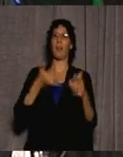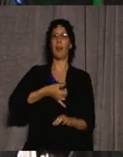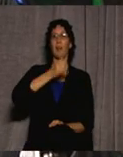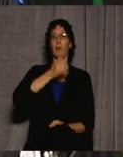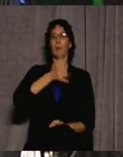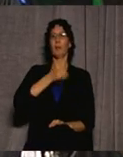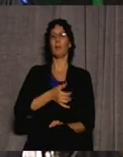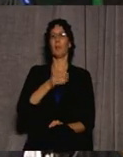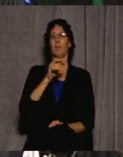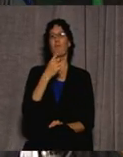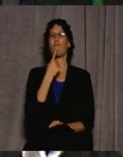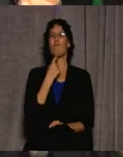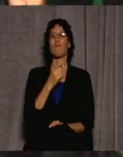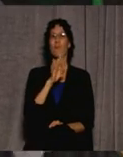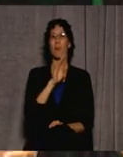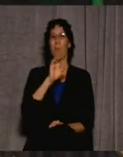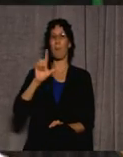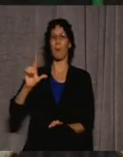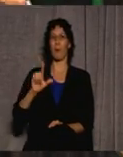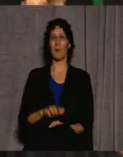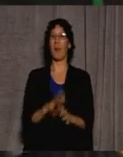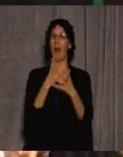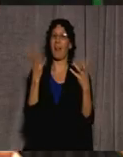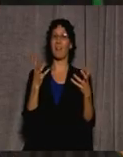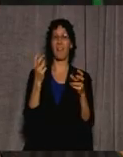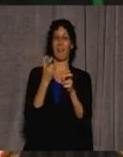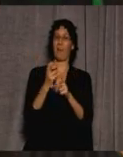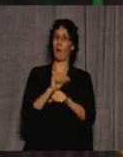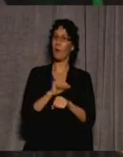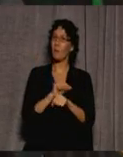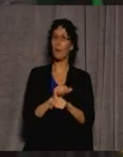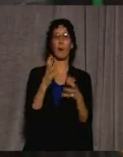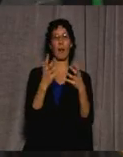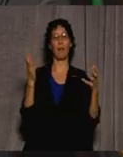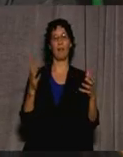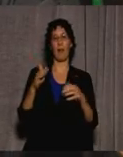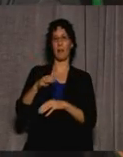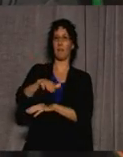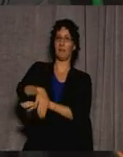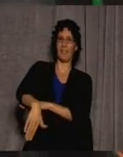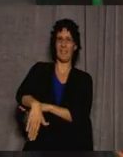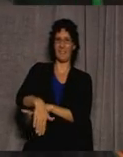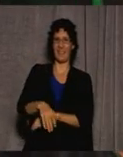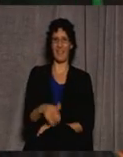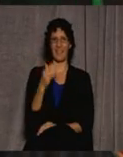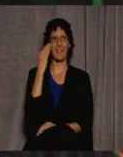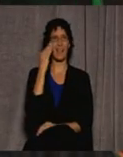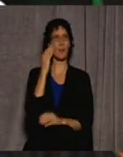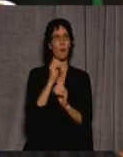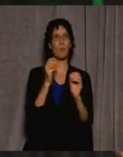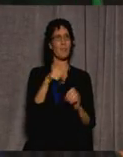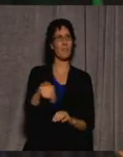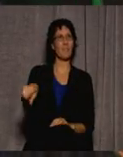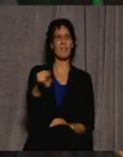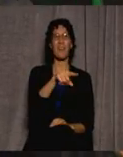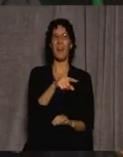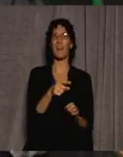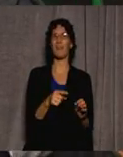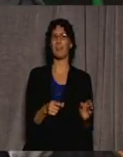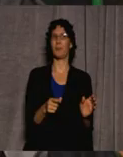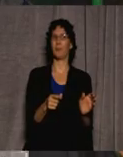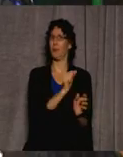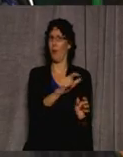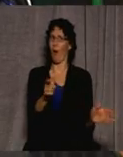said, a lot of hard work, a lot of late nights. I know none of you ever crammed. You wouldn't do that. I know you all prepared way before